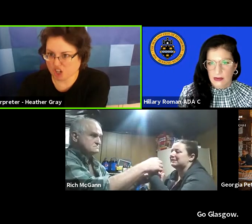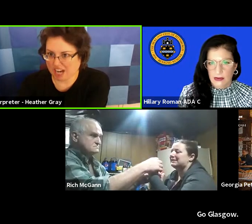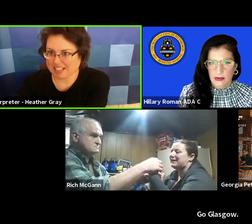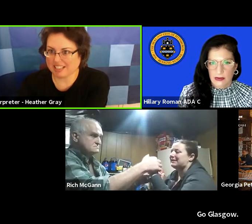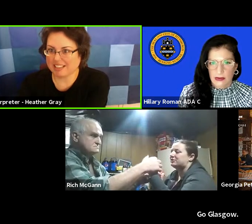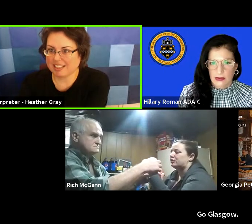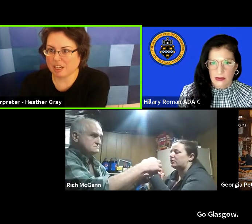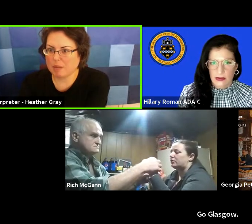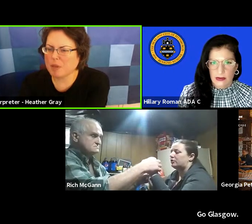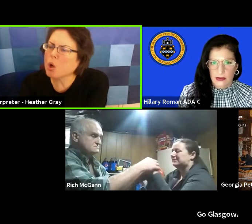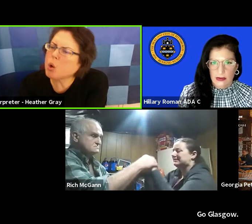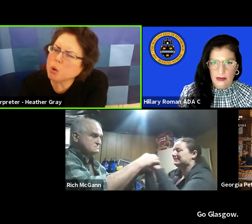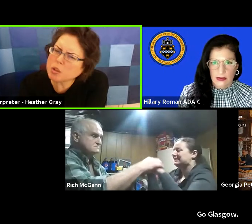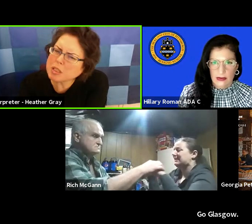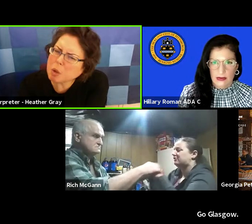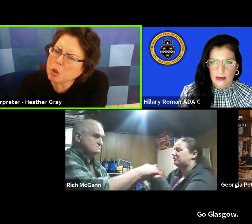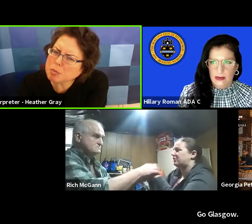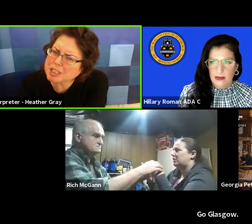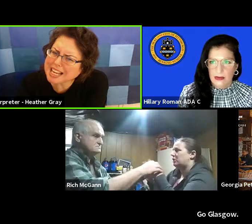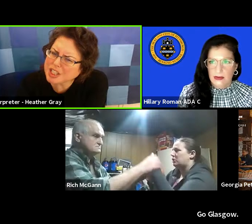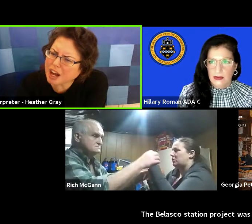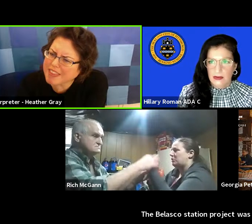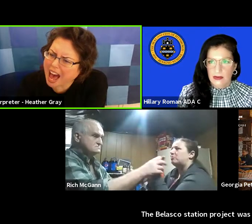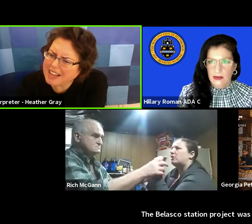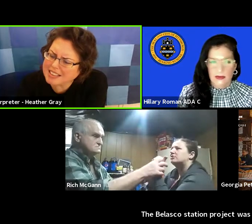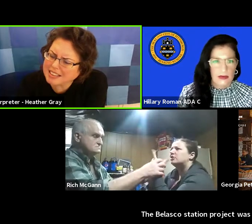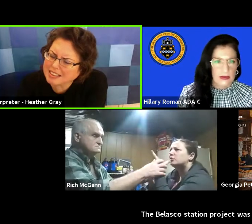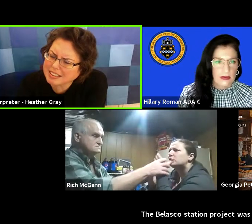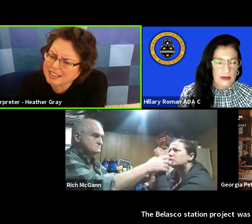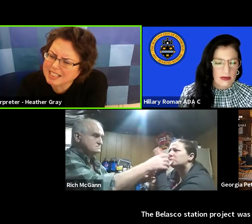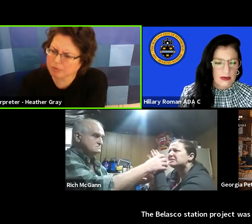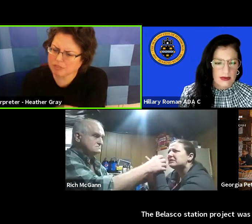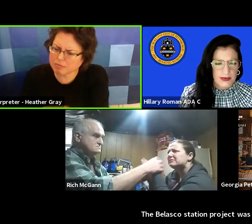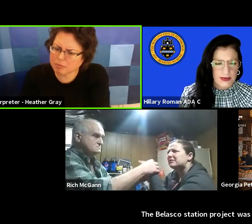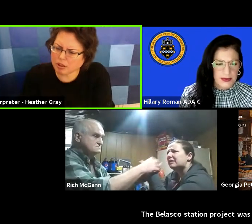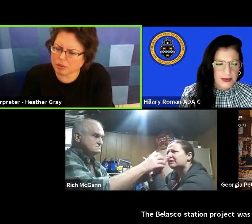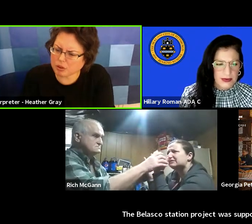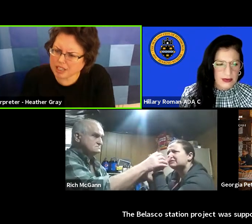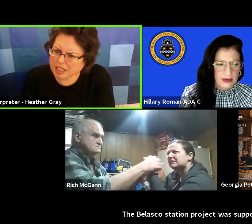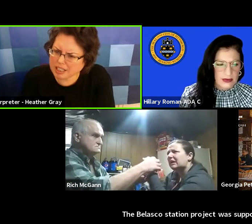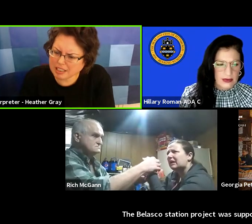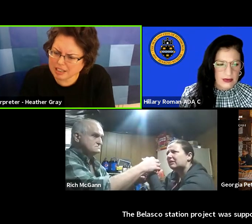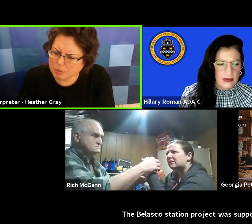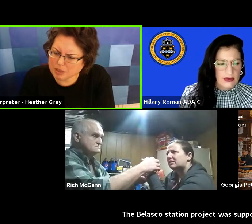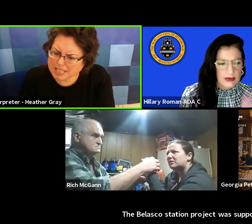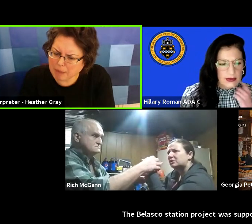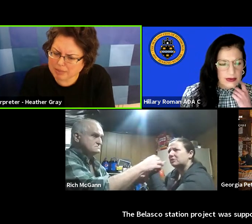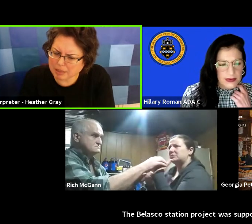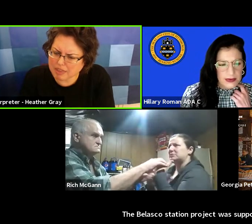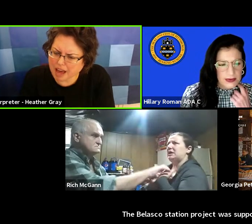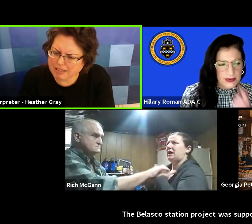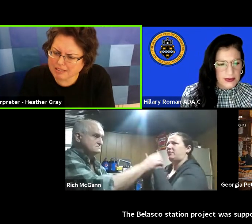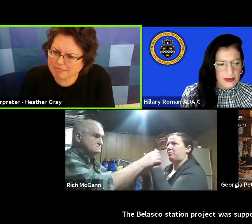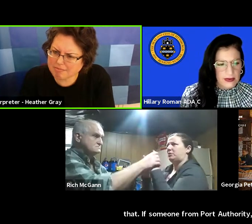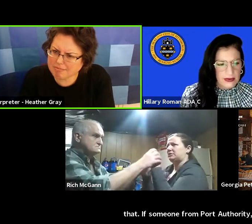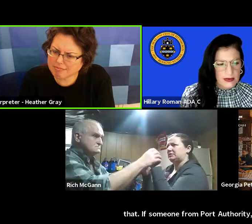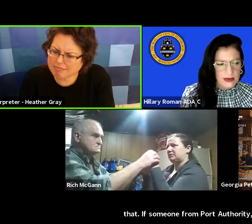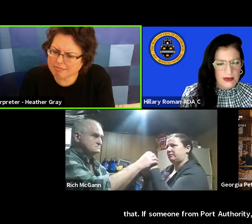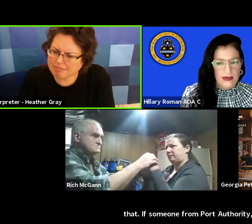Station project. Who's supposed to present on that? Is someone from Port Authority? What's happening with